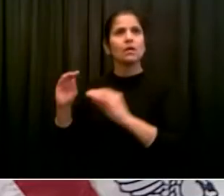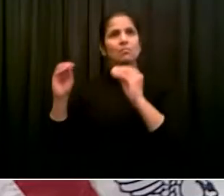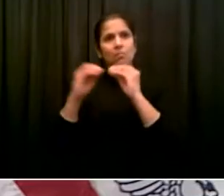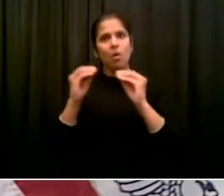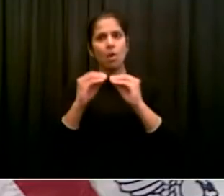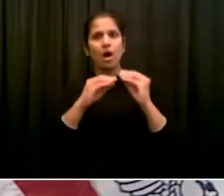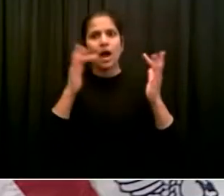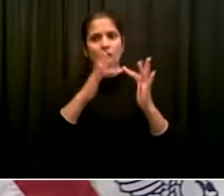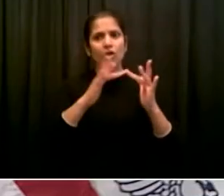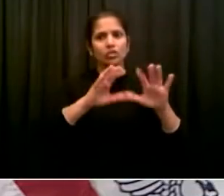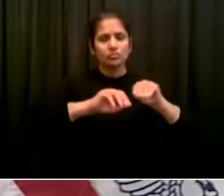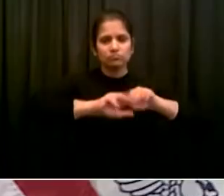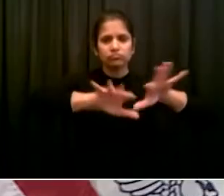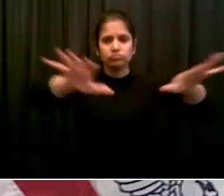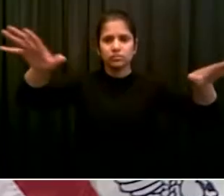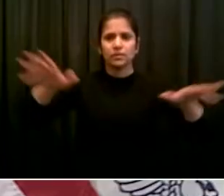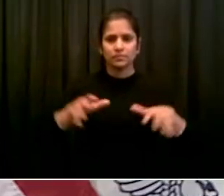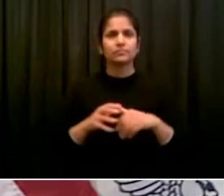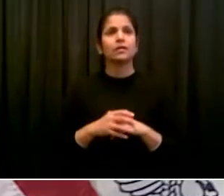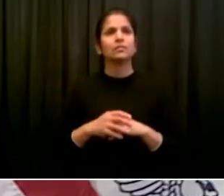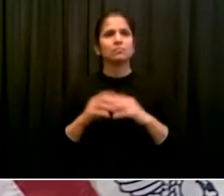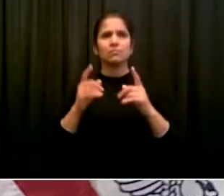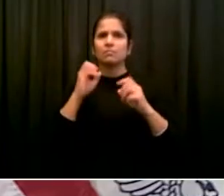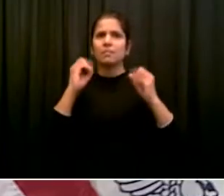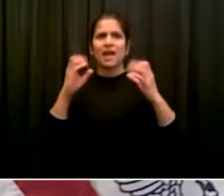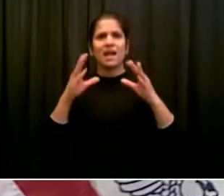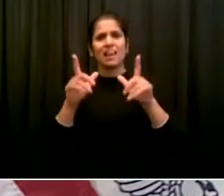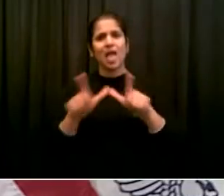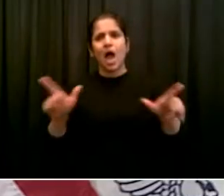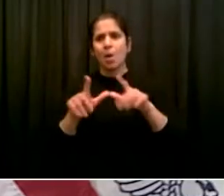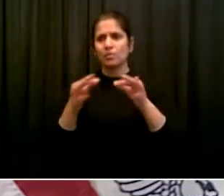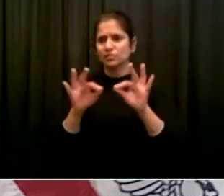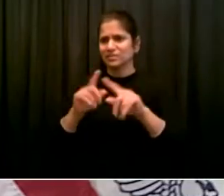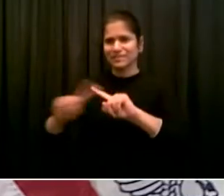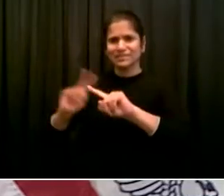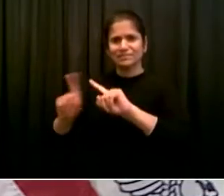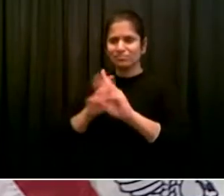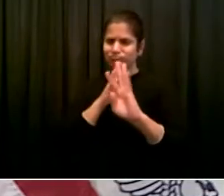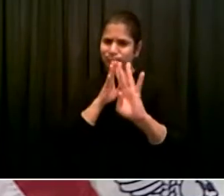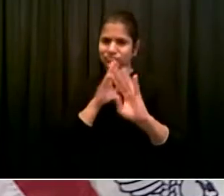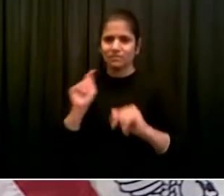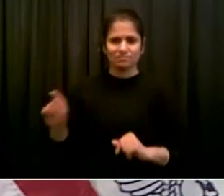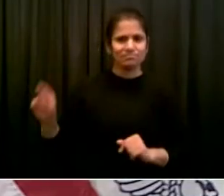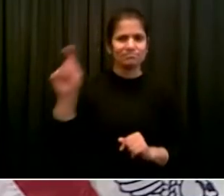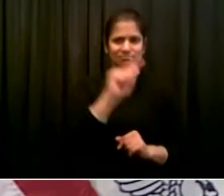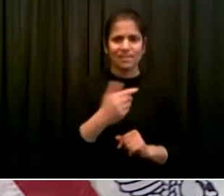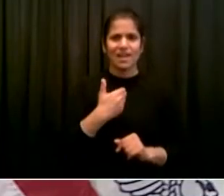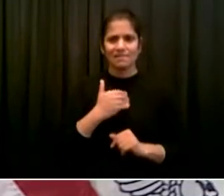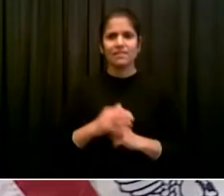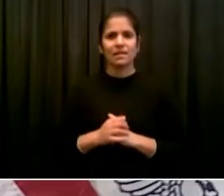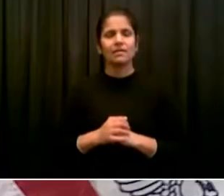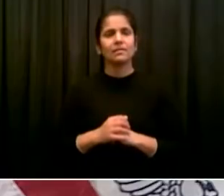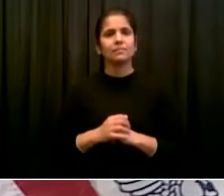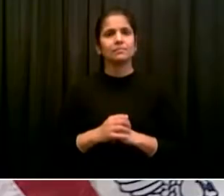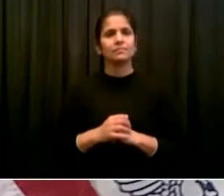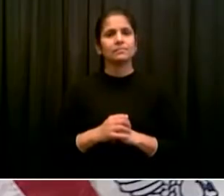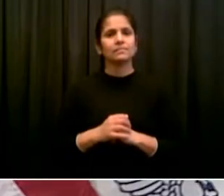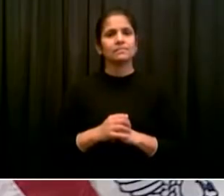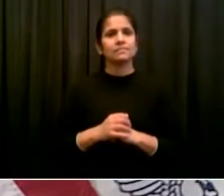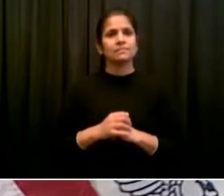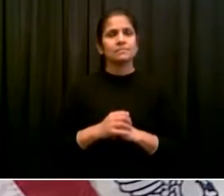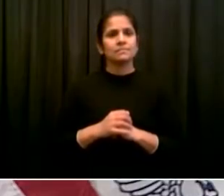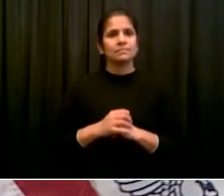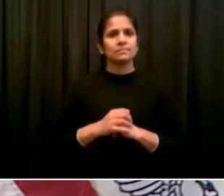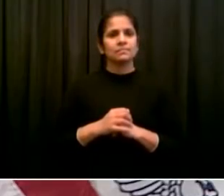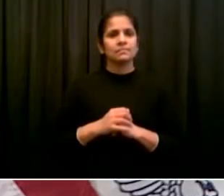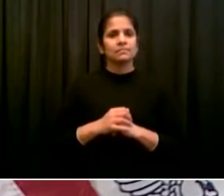takes. Go ahead, Dr. Choksi. Thank you, sir. And I'll start just with a brief recap of the outreach